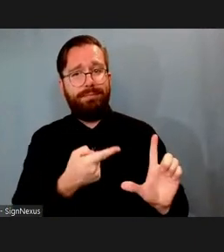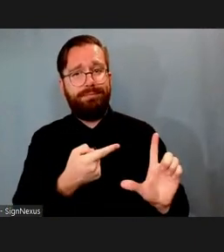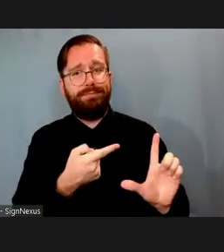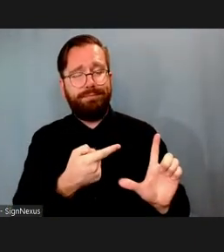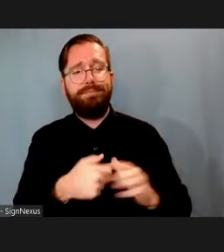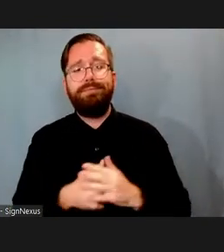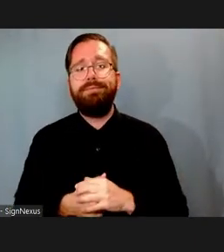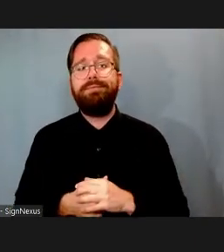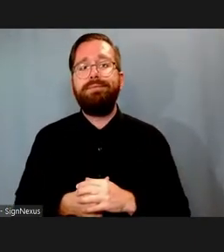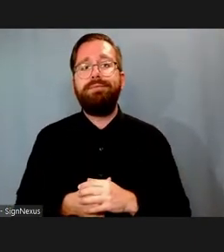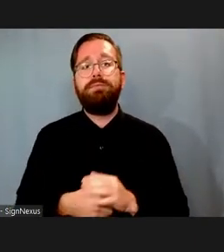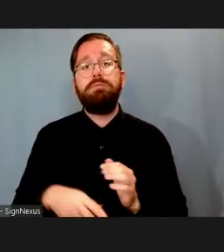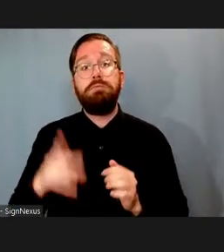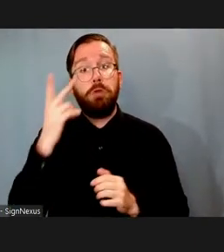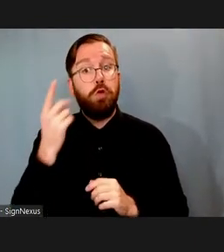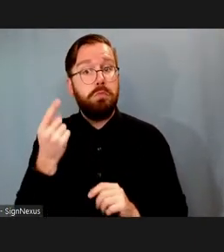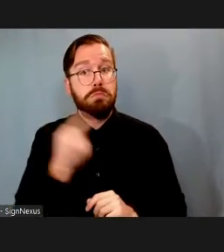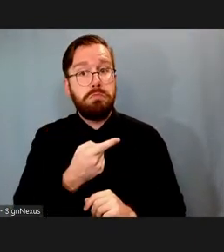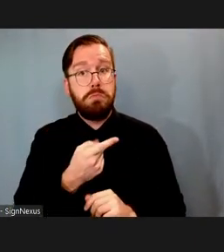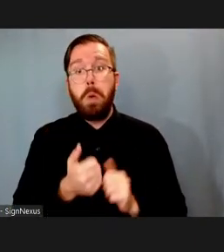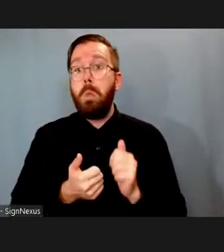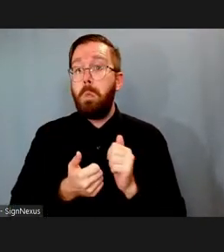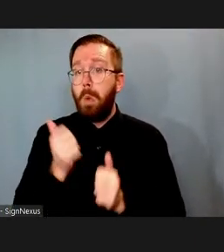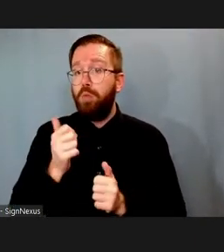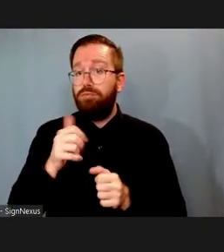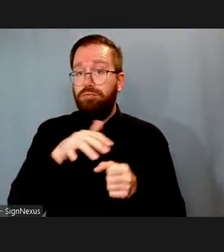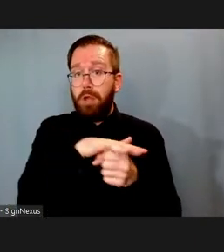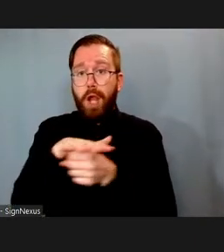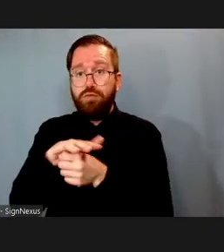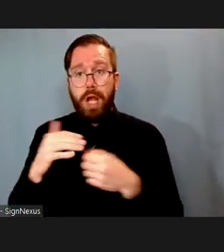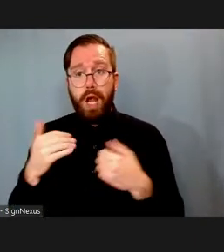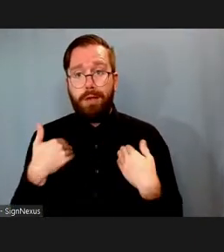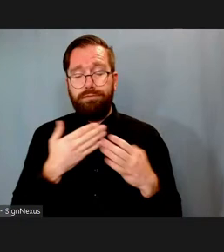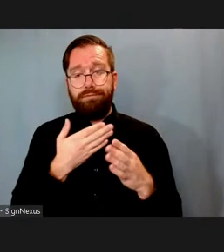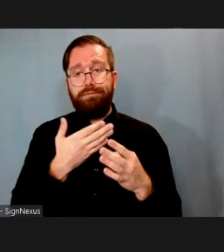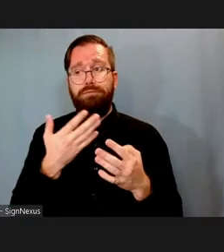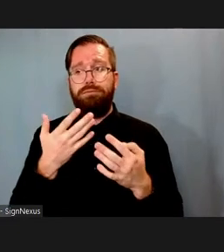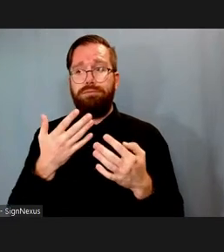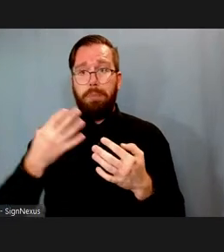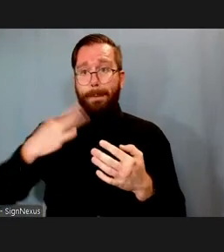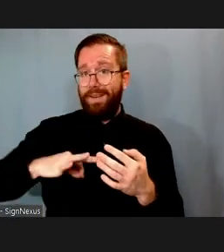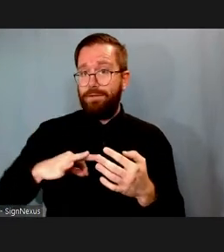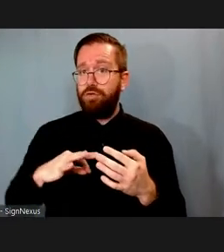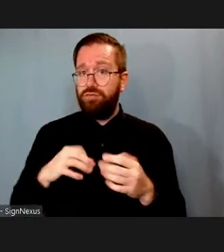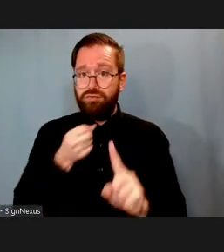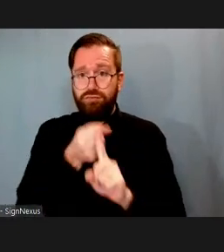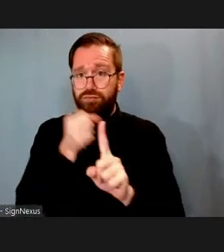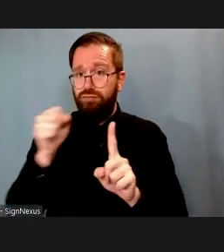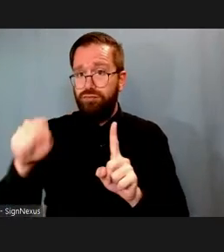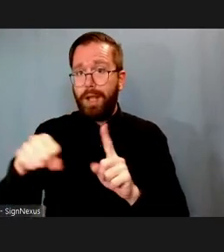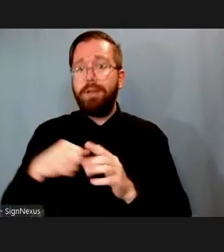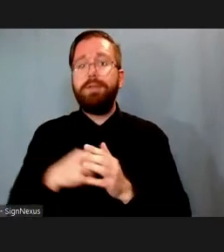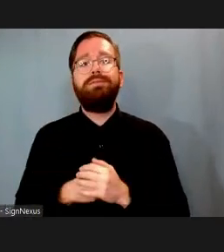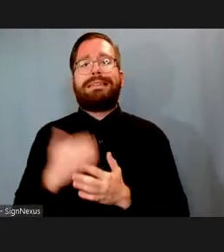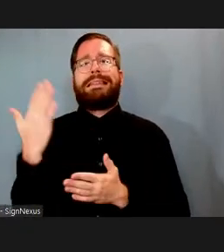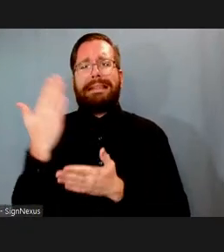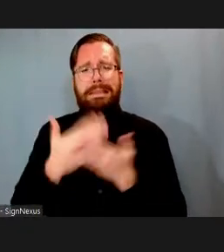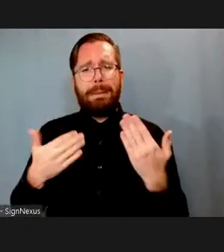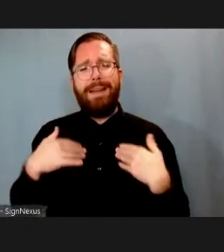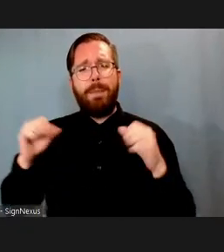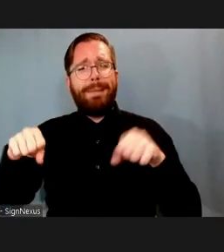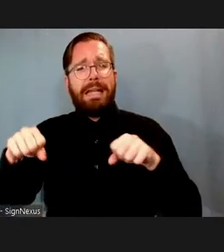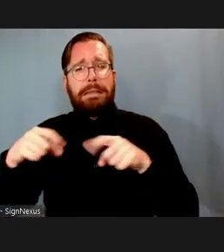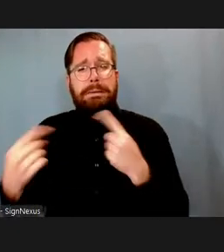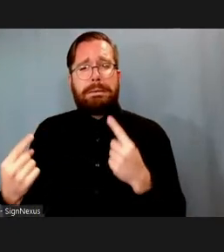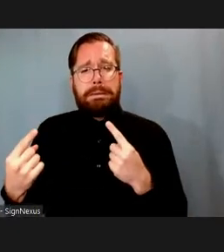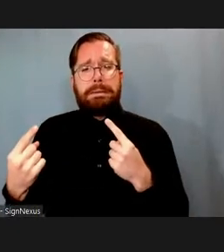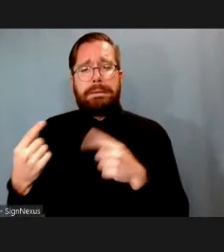shows that most of the areas have beneficial effects or no adverse effects but there are a few areas with potential adverse effects the slides a bit later in